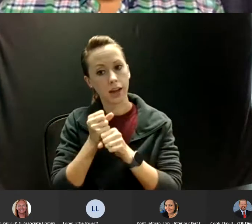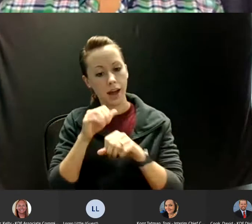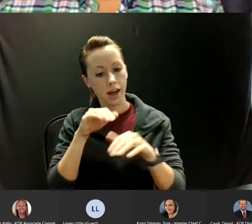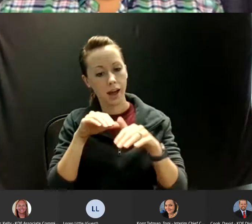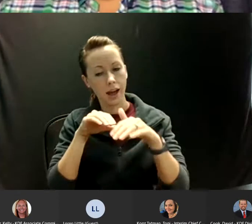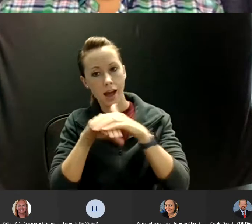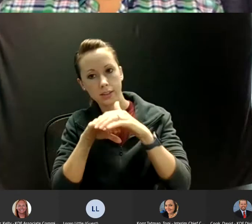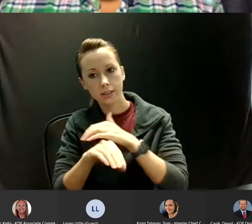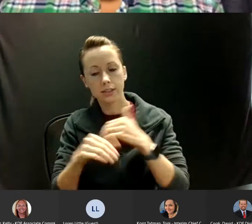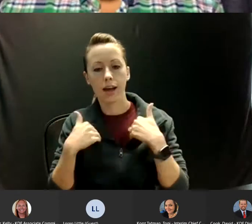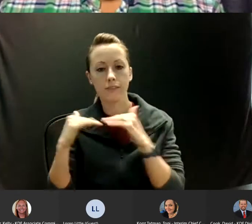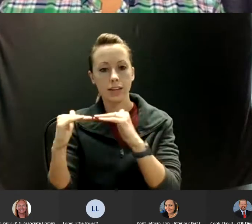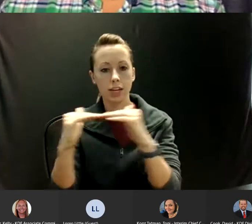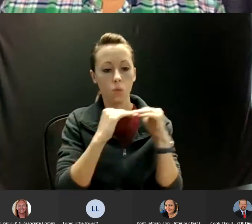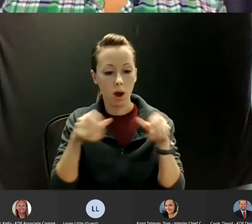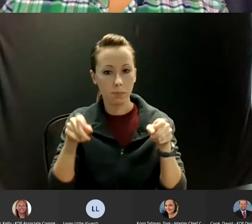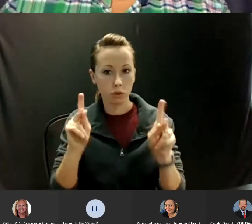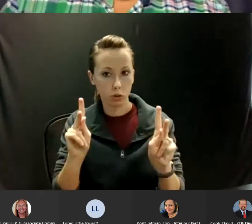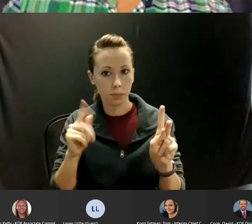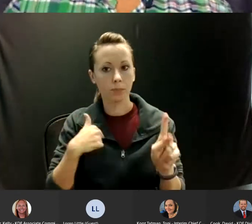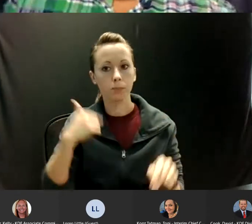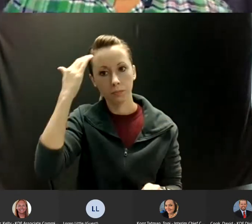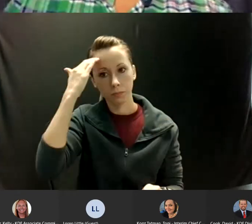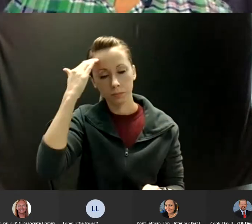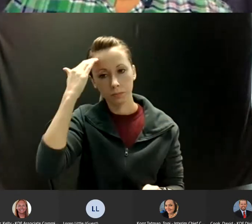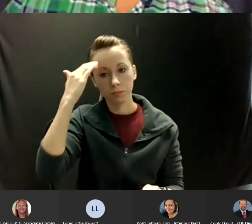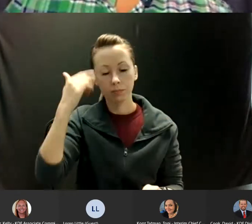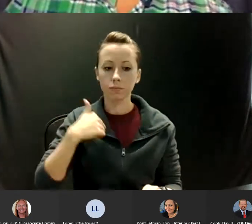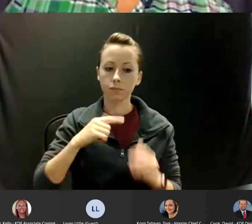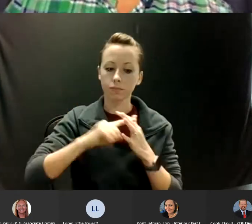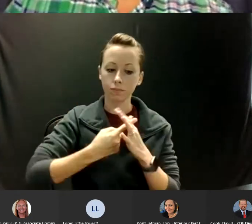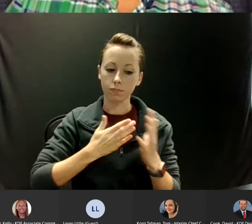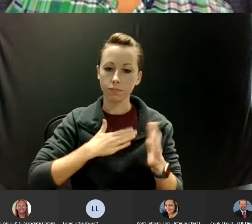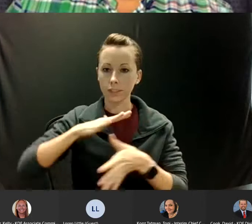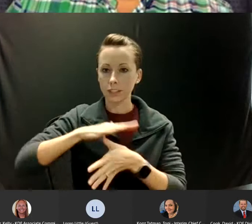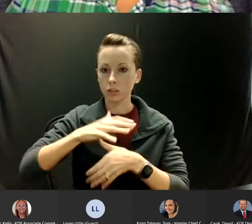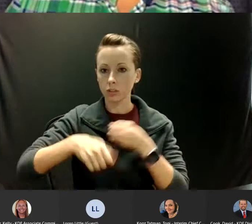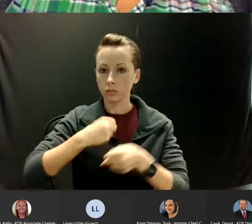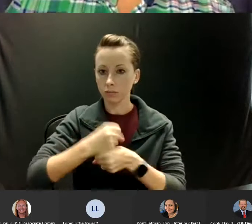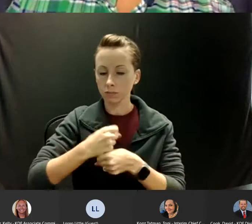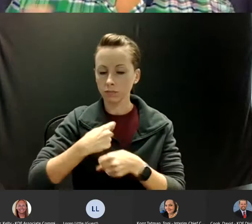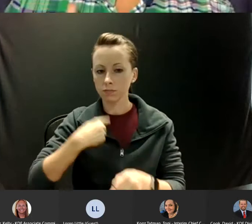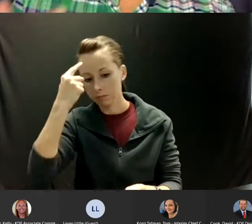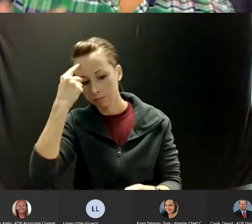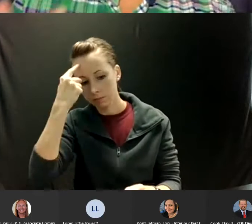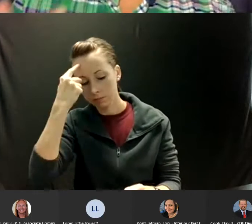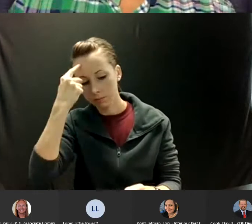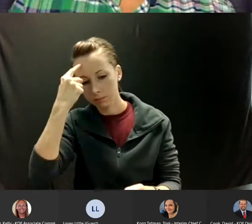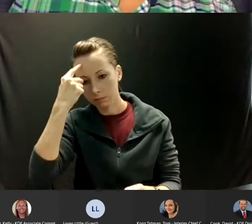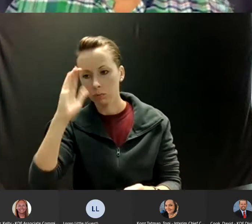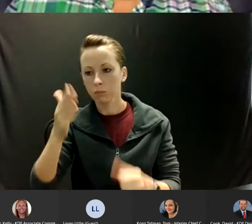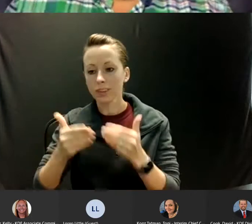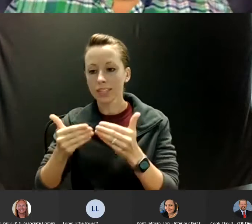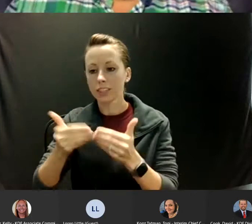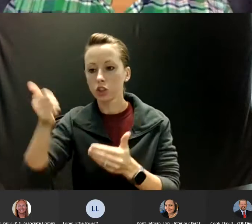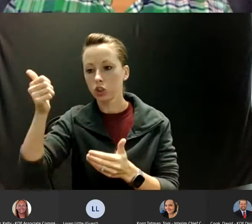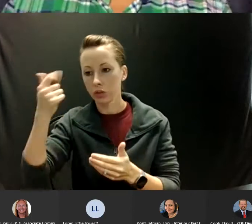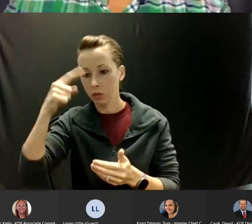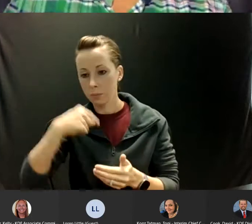equal opportunities. I know, like, as I'm going into my senior year, I'm thinking right now how it'll be easier for me